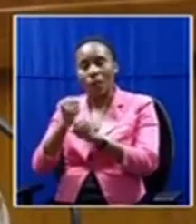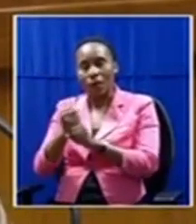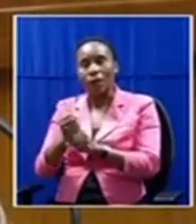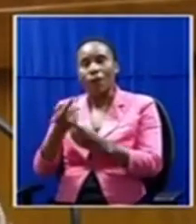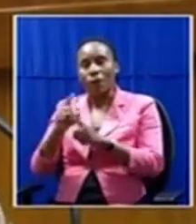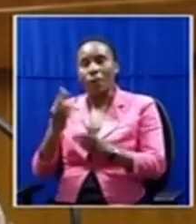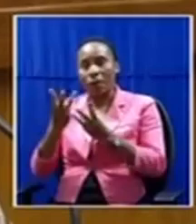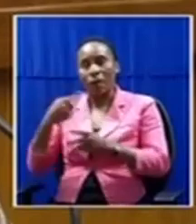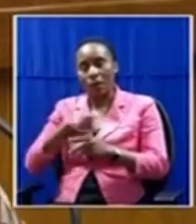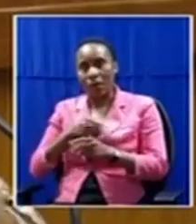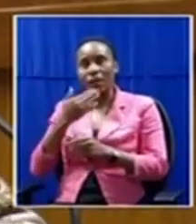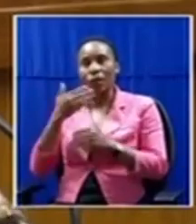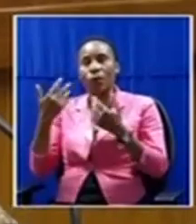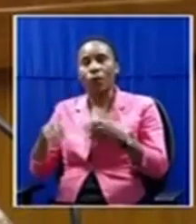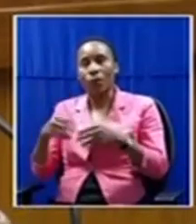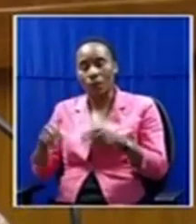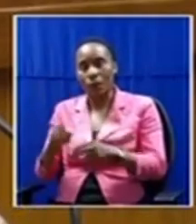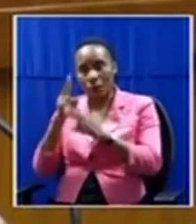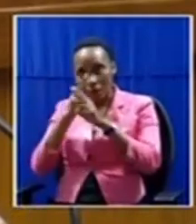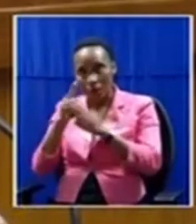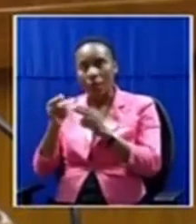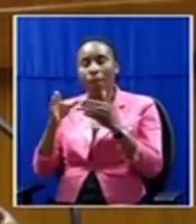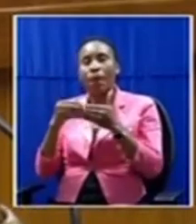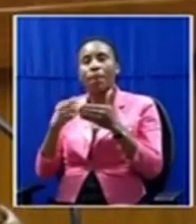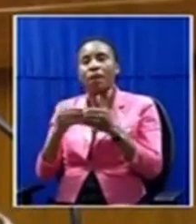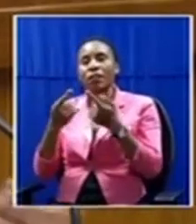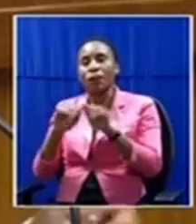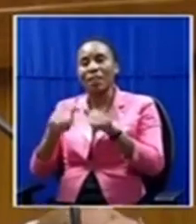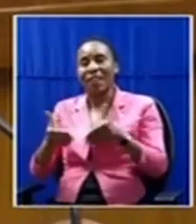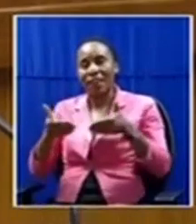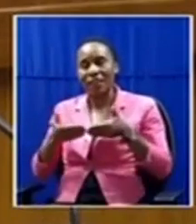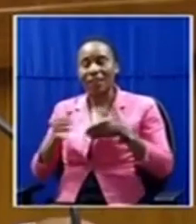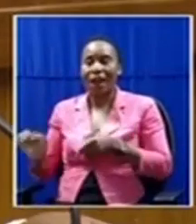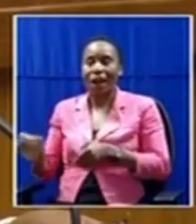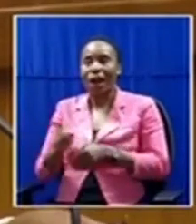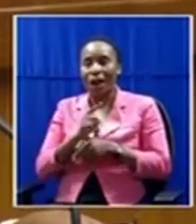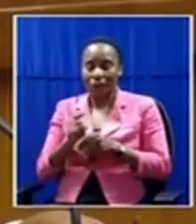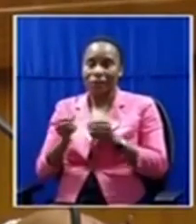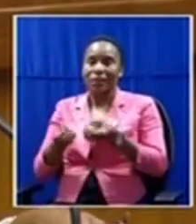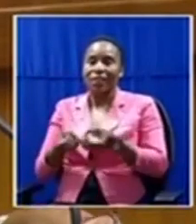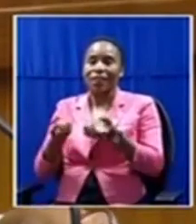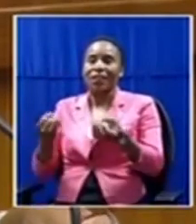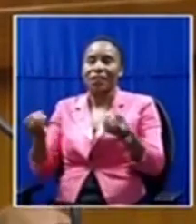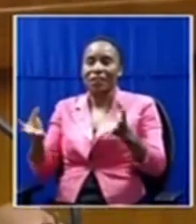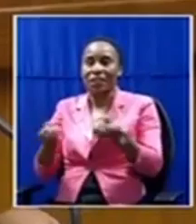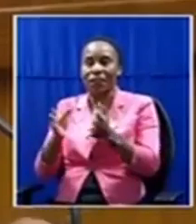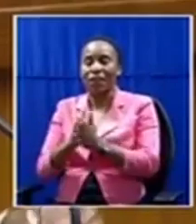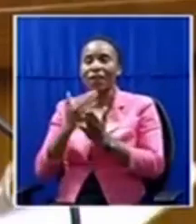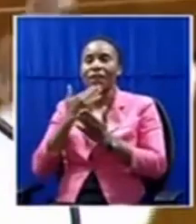much, honorable members, for our service collectively to our people. Thank you very